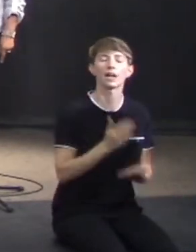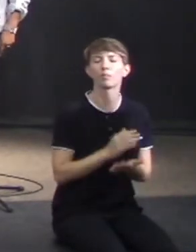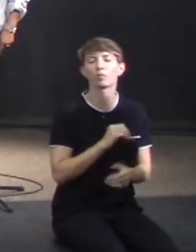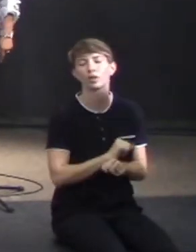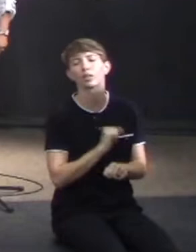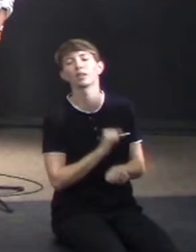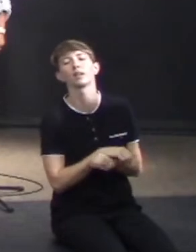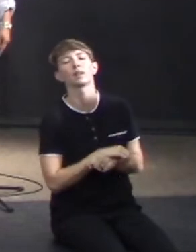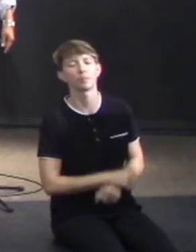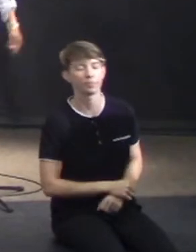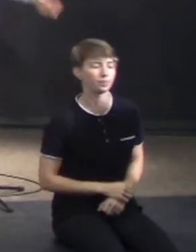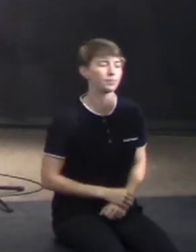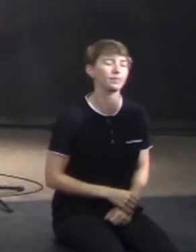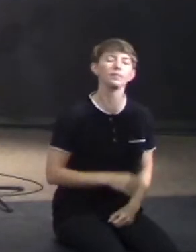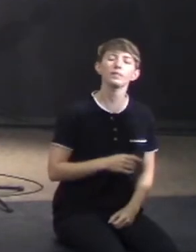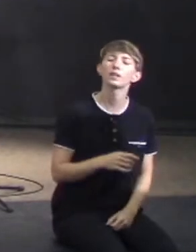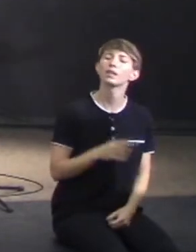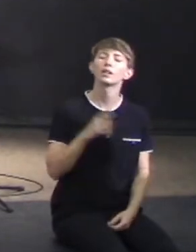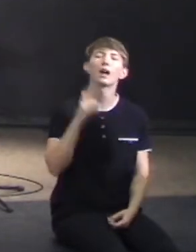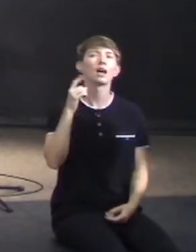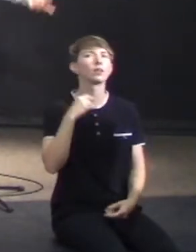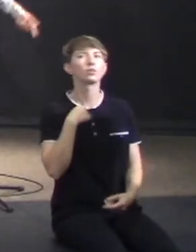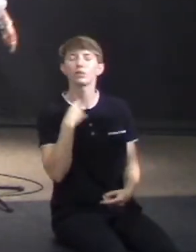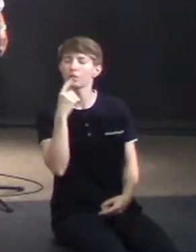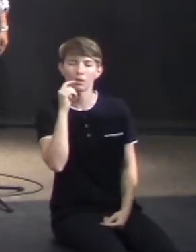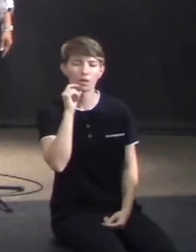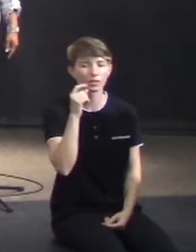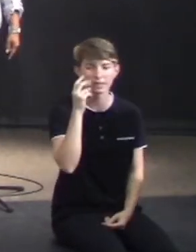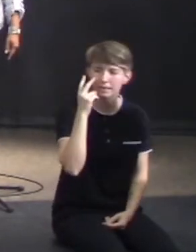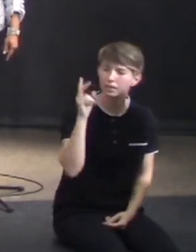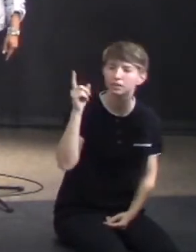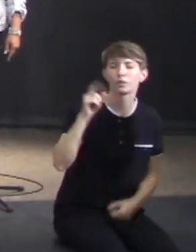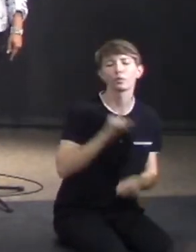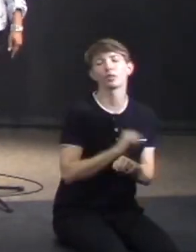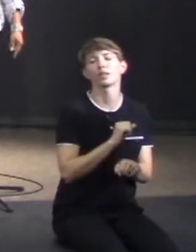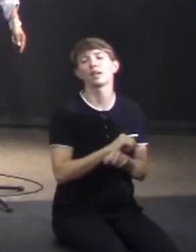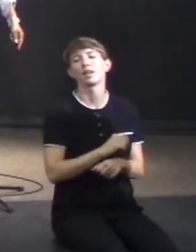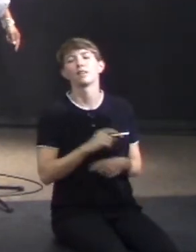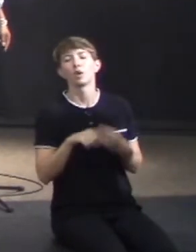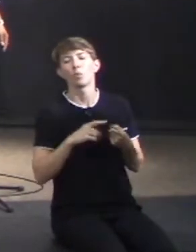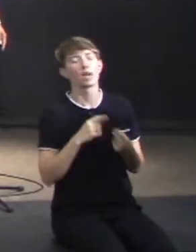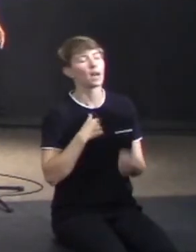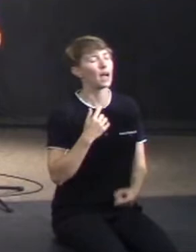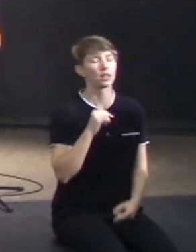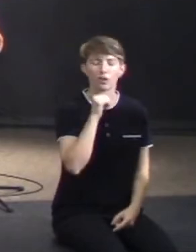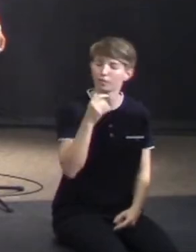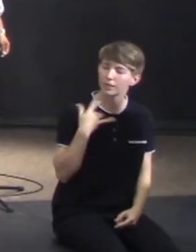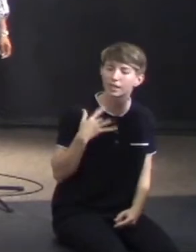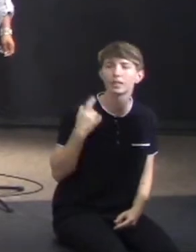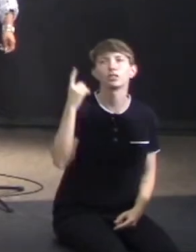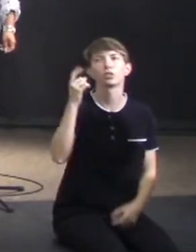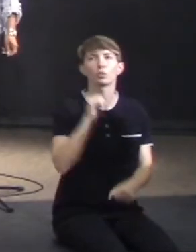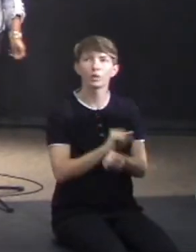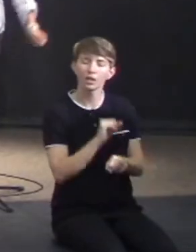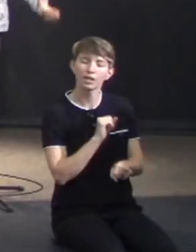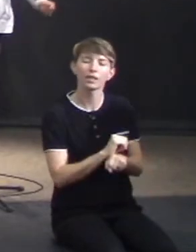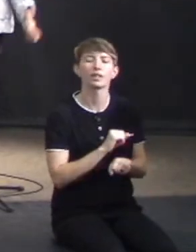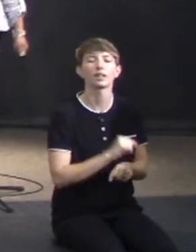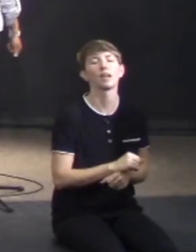stop, you never stop. 'Cause even when I don't see it, you're working. Even when I don't feel it,